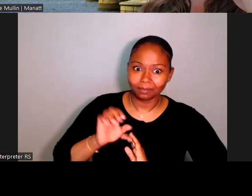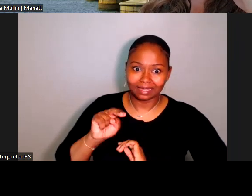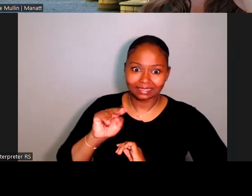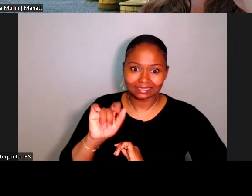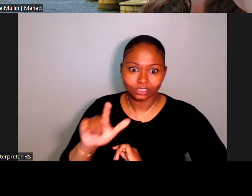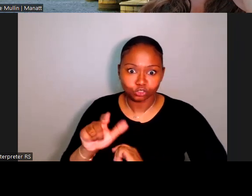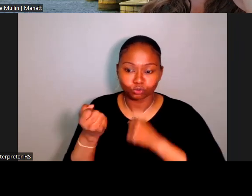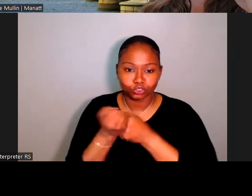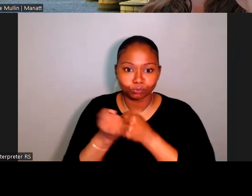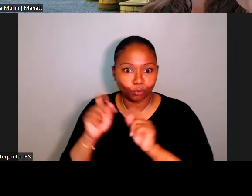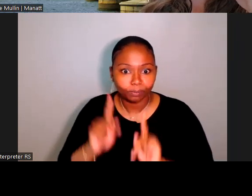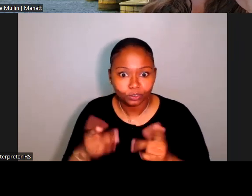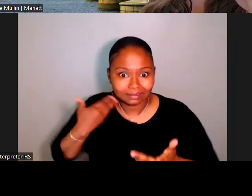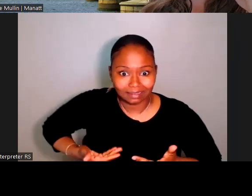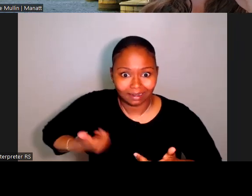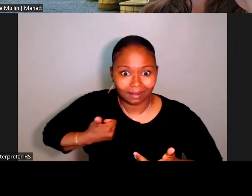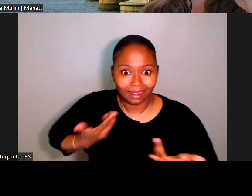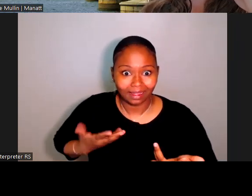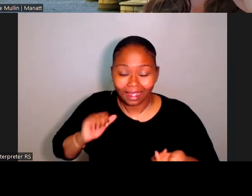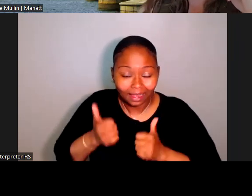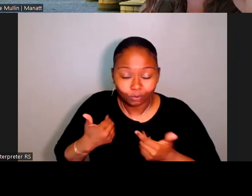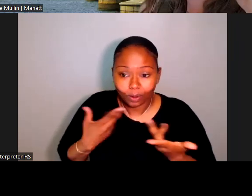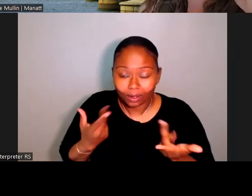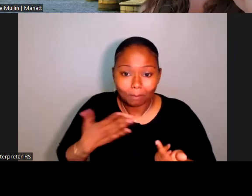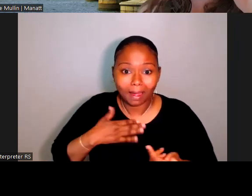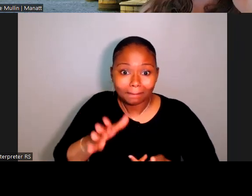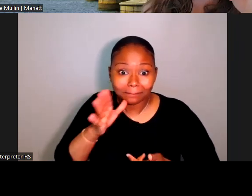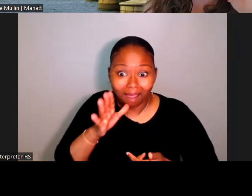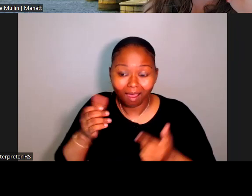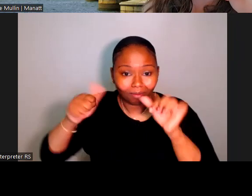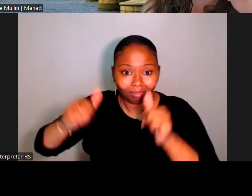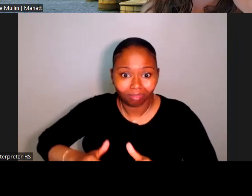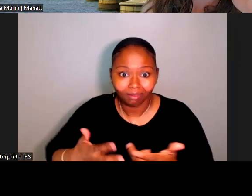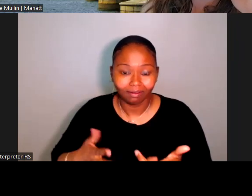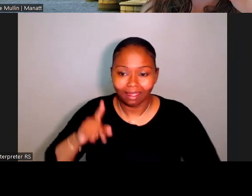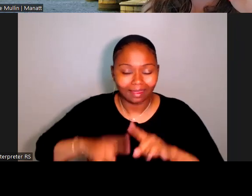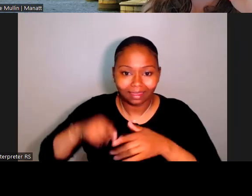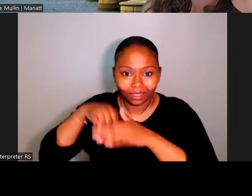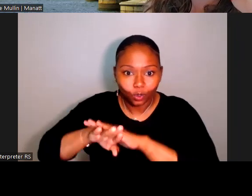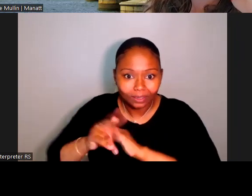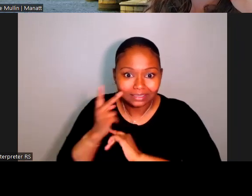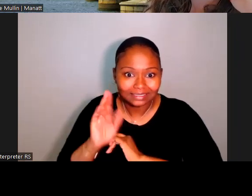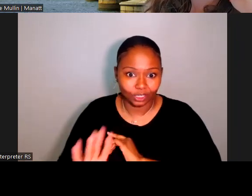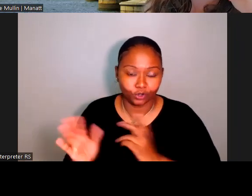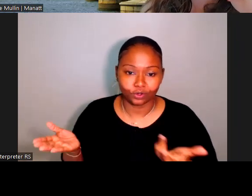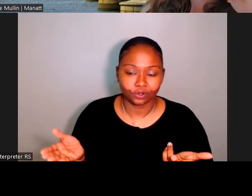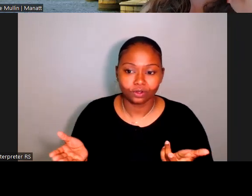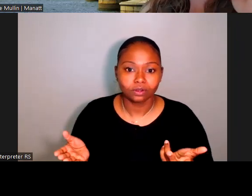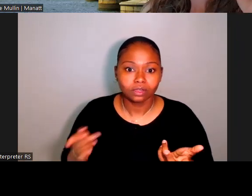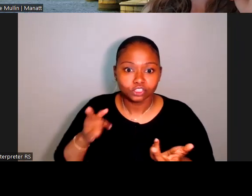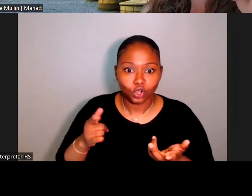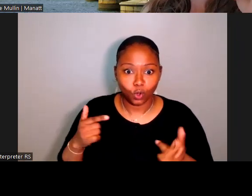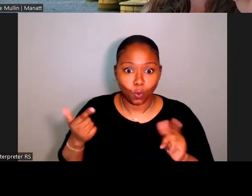How do I become a designated person? My mother is deteriorating. I can't get in to see her. She's, you know, she's losing weight.